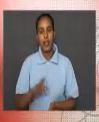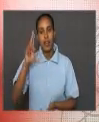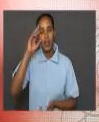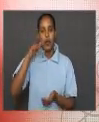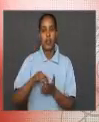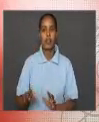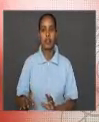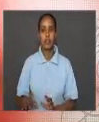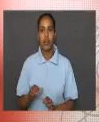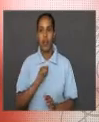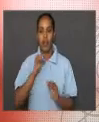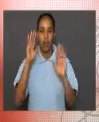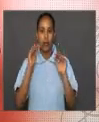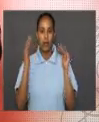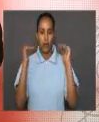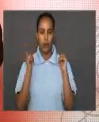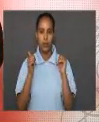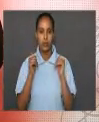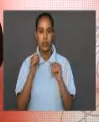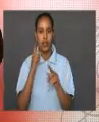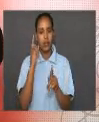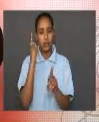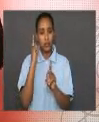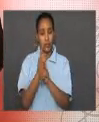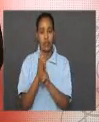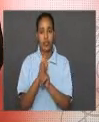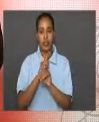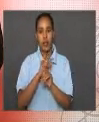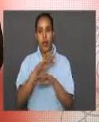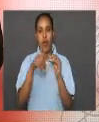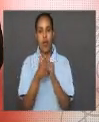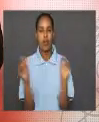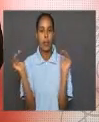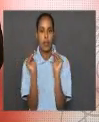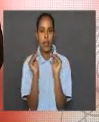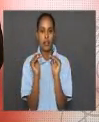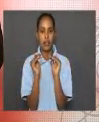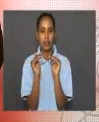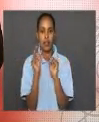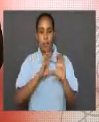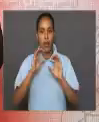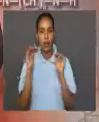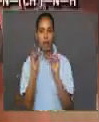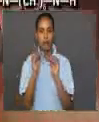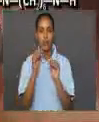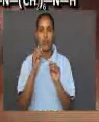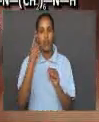Hello again. I hope that you were able to accurately recall the chemical equation for